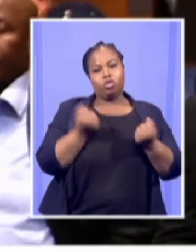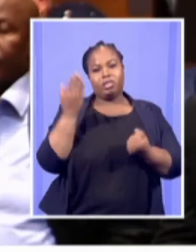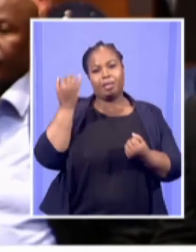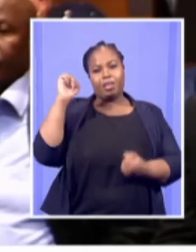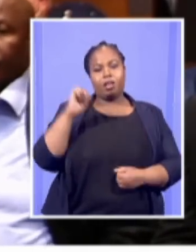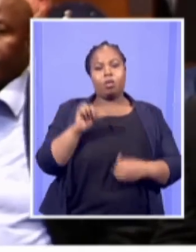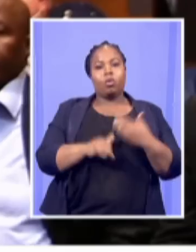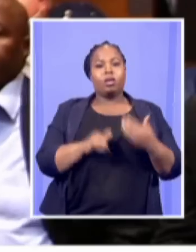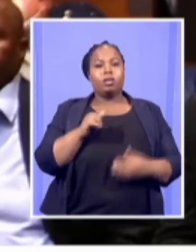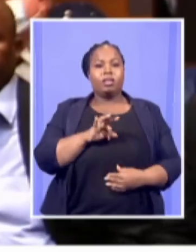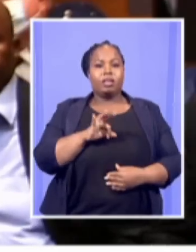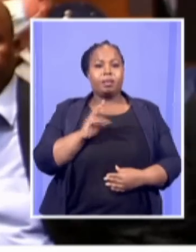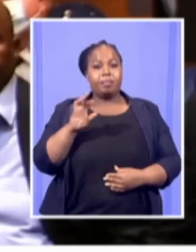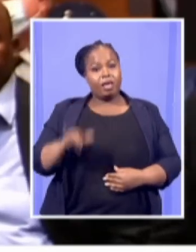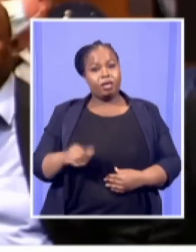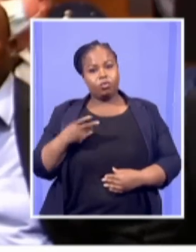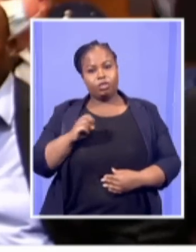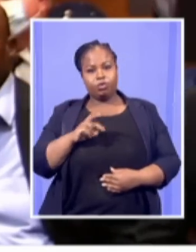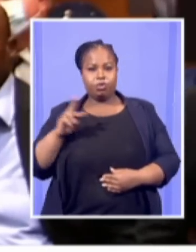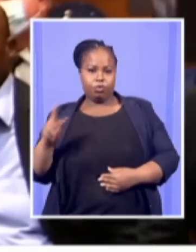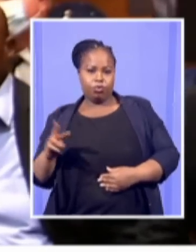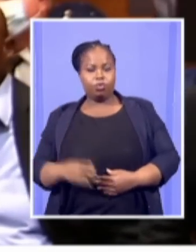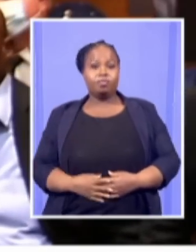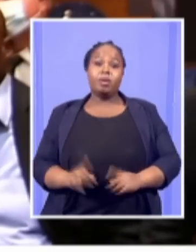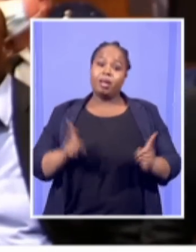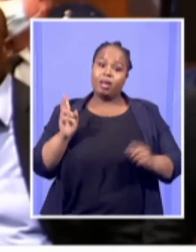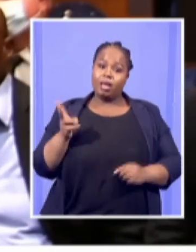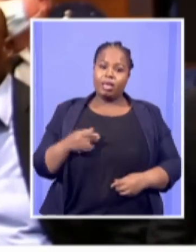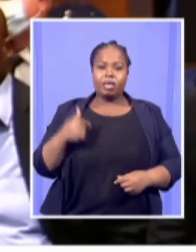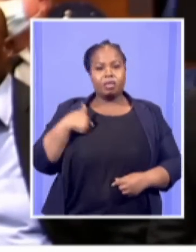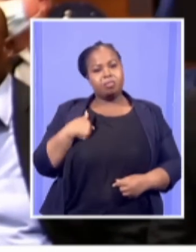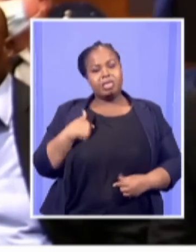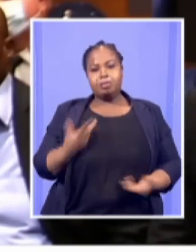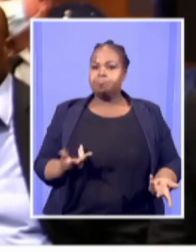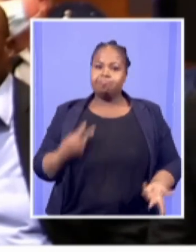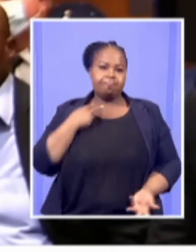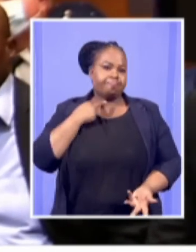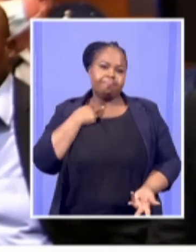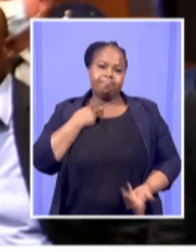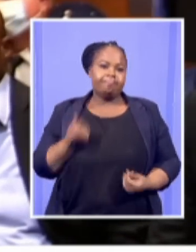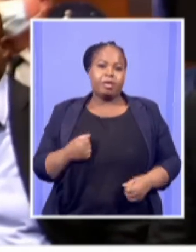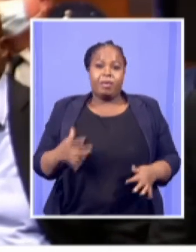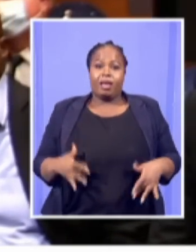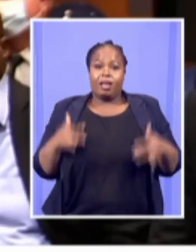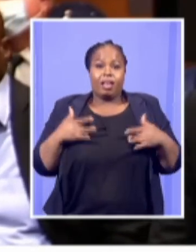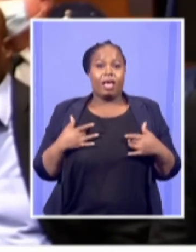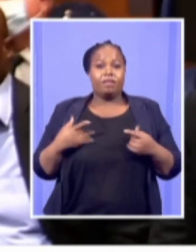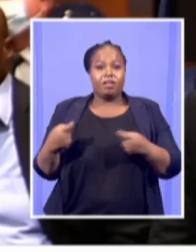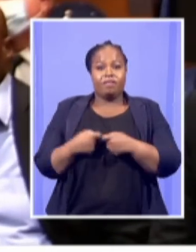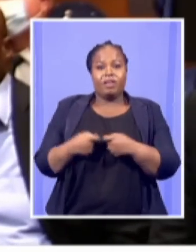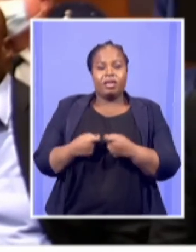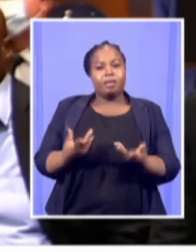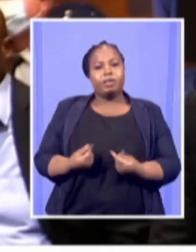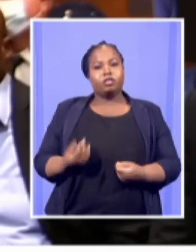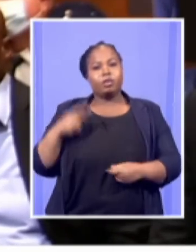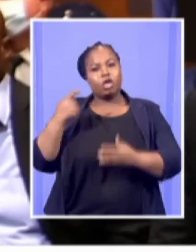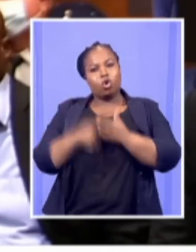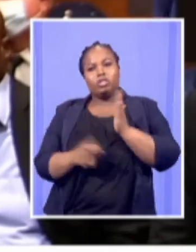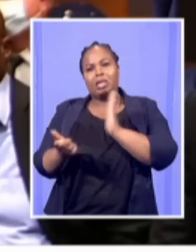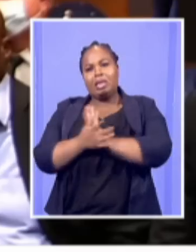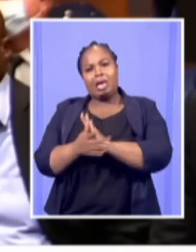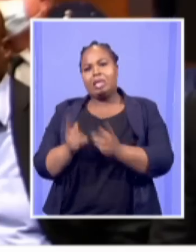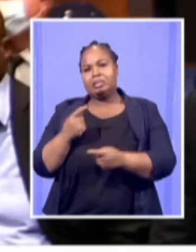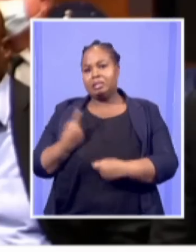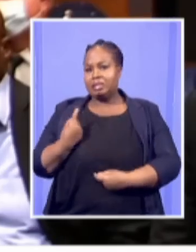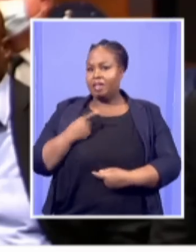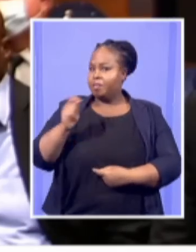May 2022. Consequently, I am currently unable to fund my living expenses and my legal costs. Both